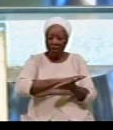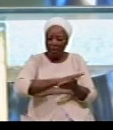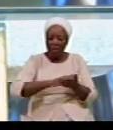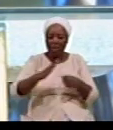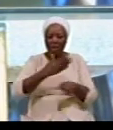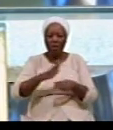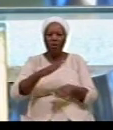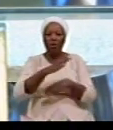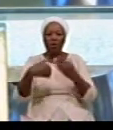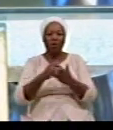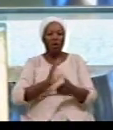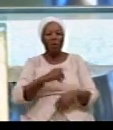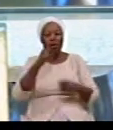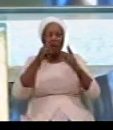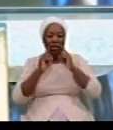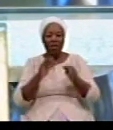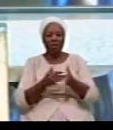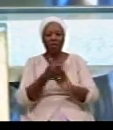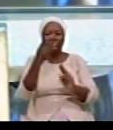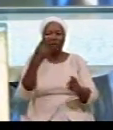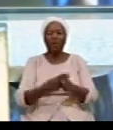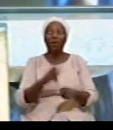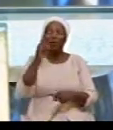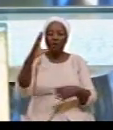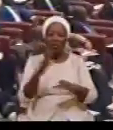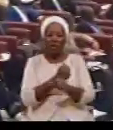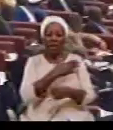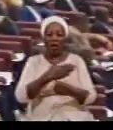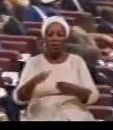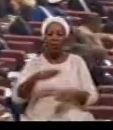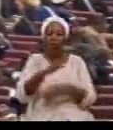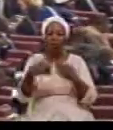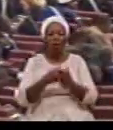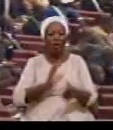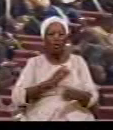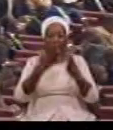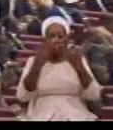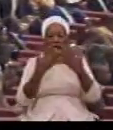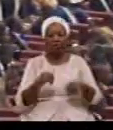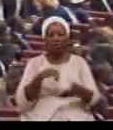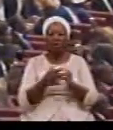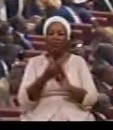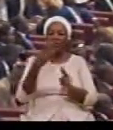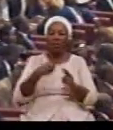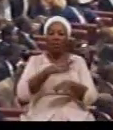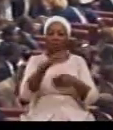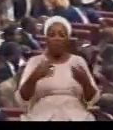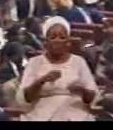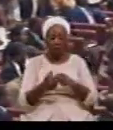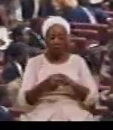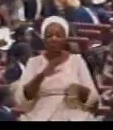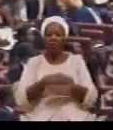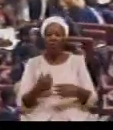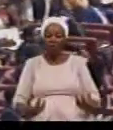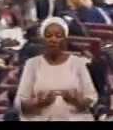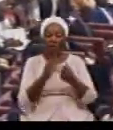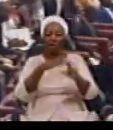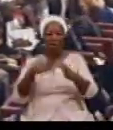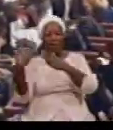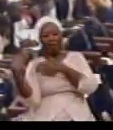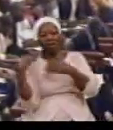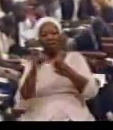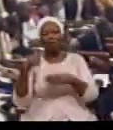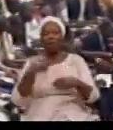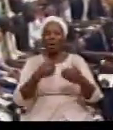tears. He will take away our sorrows, all the challenges and all the bodies we have.